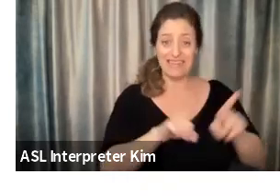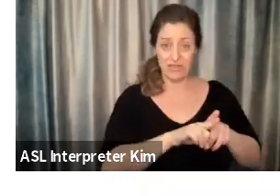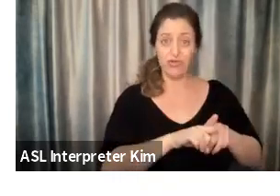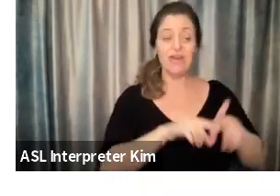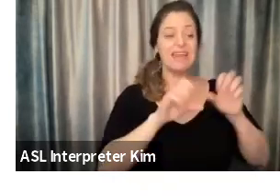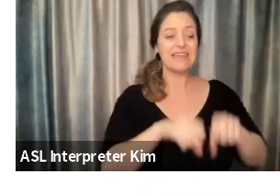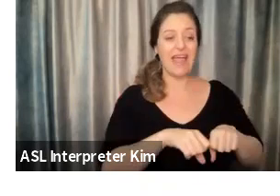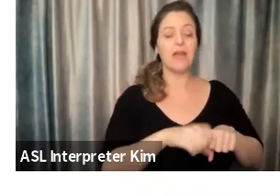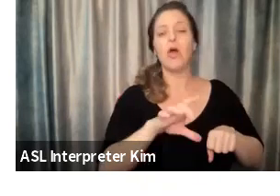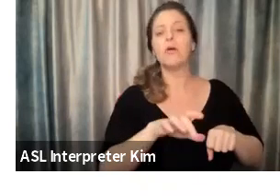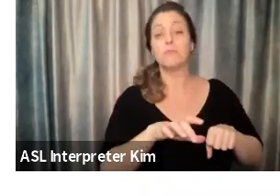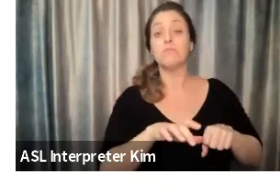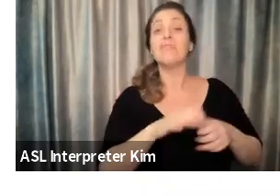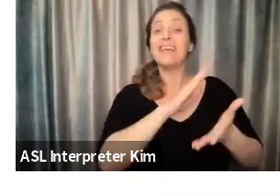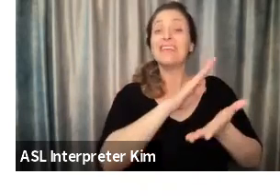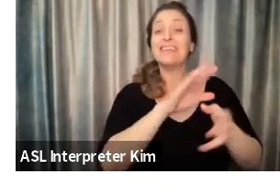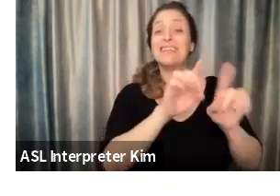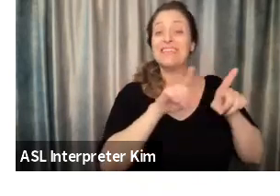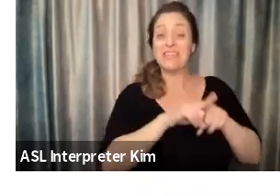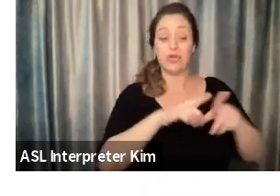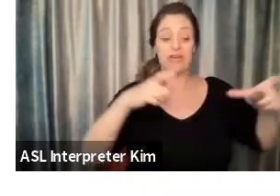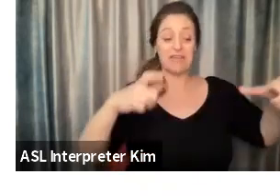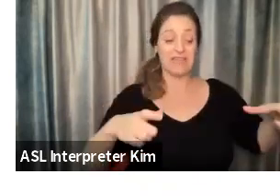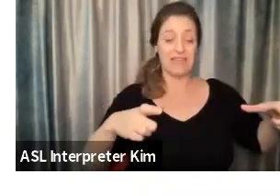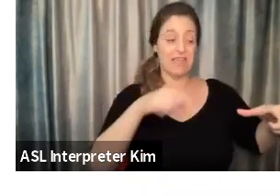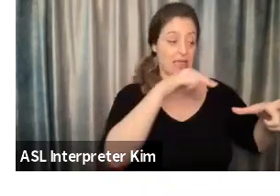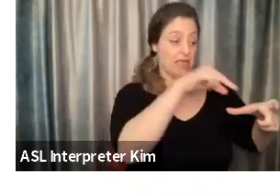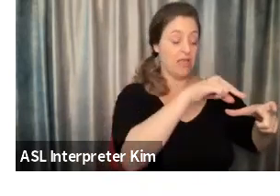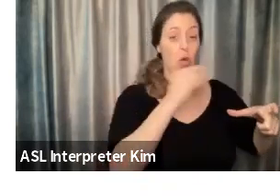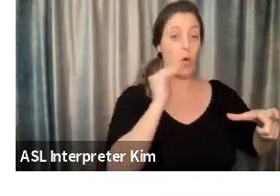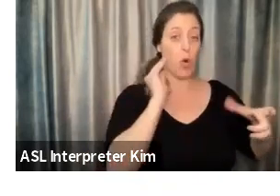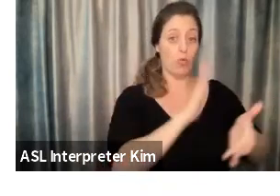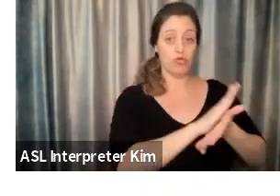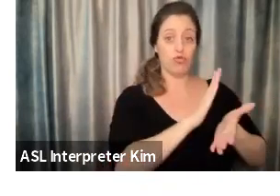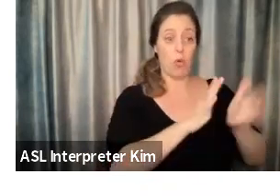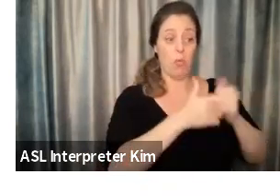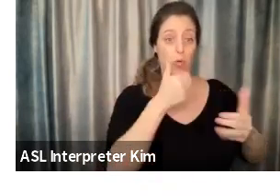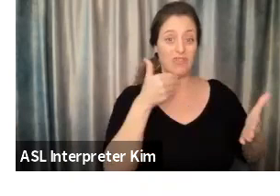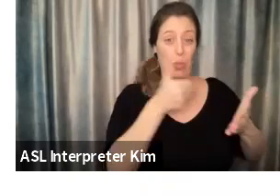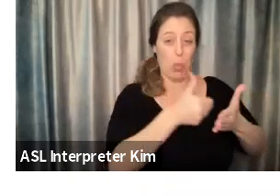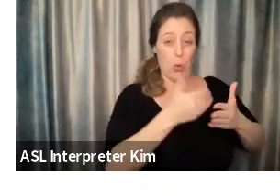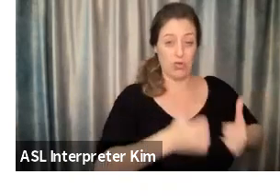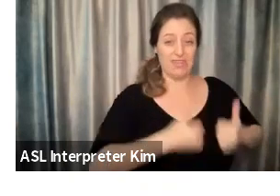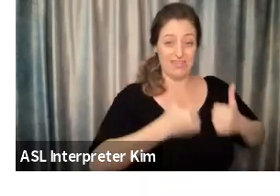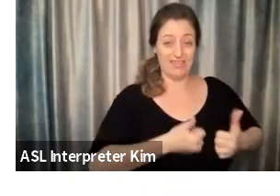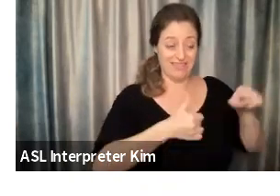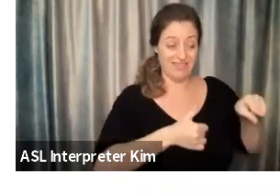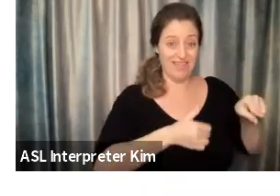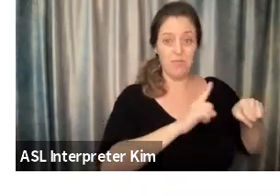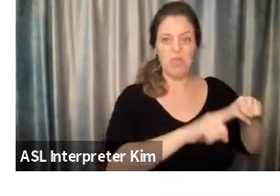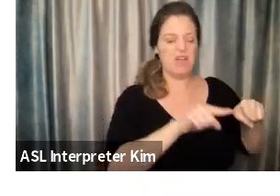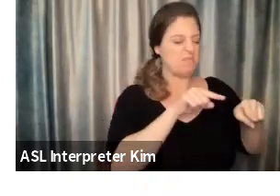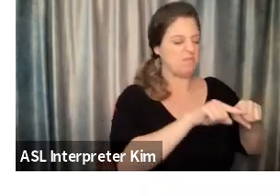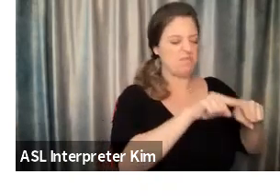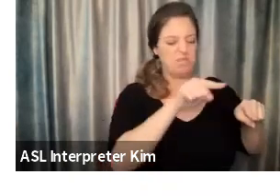school in the district other than their home school of residence or school designated by the student established of